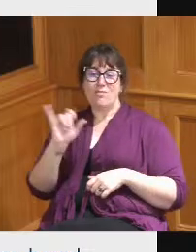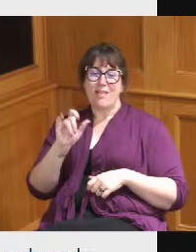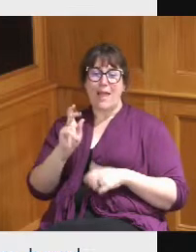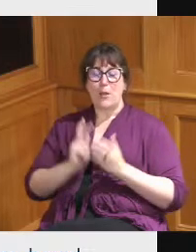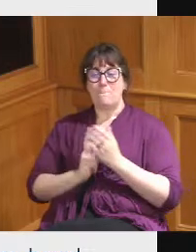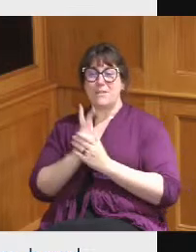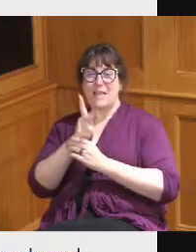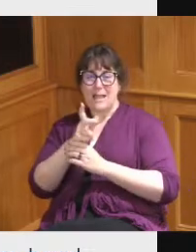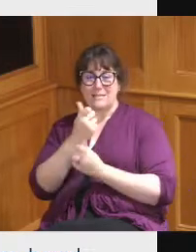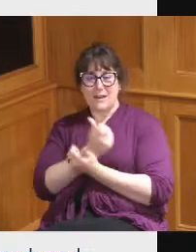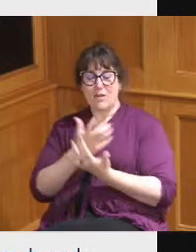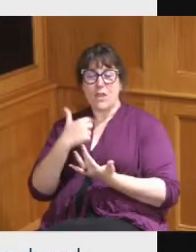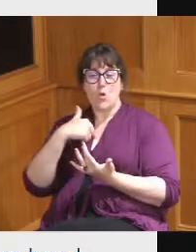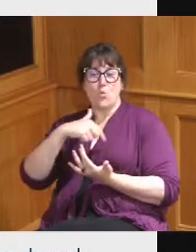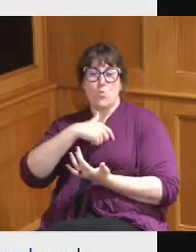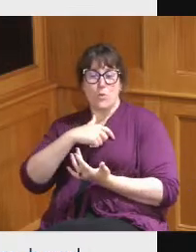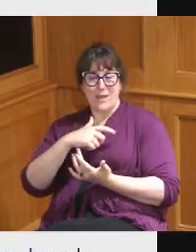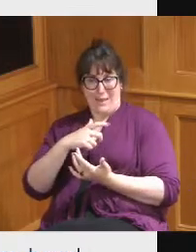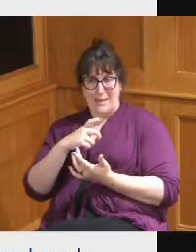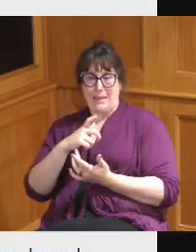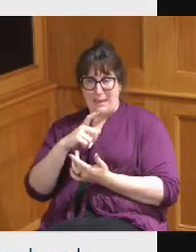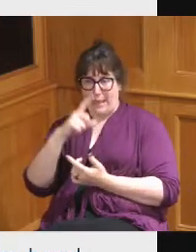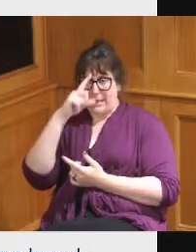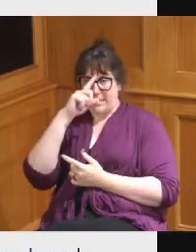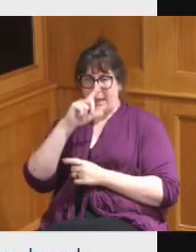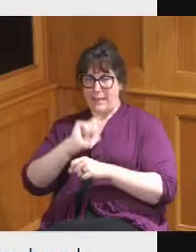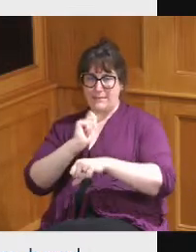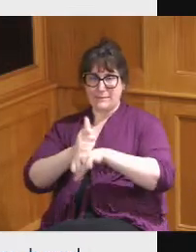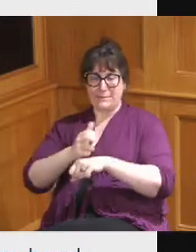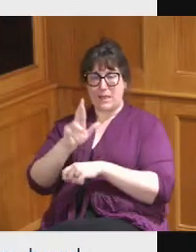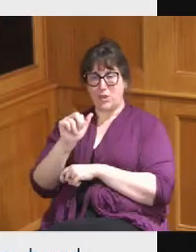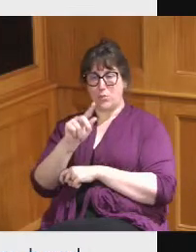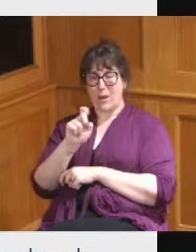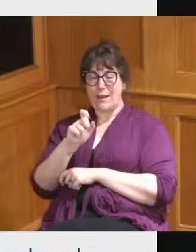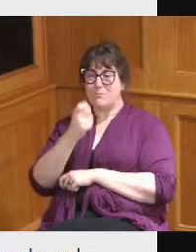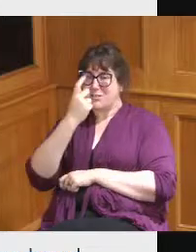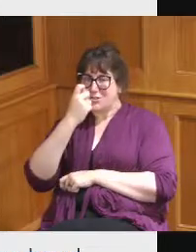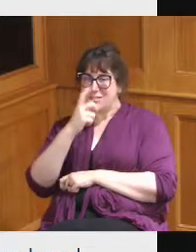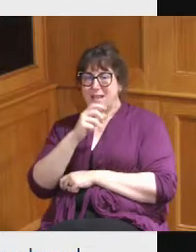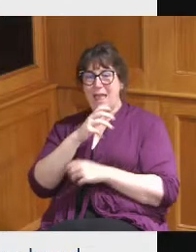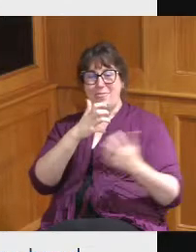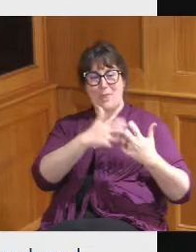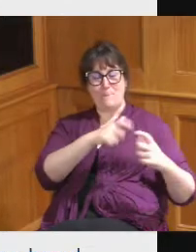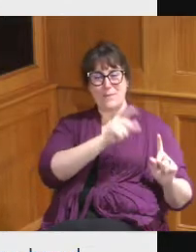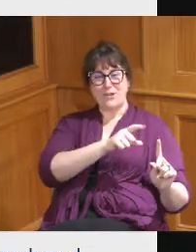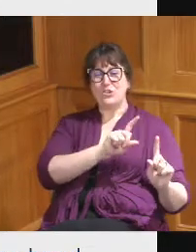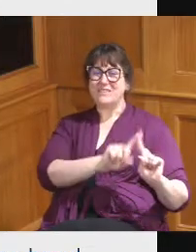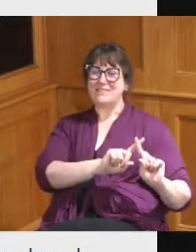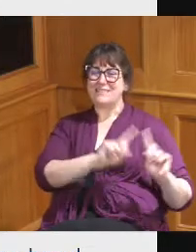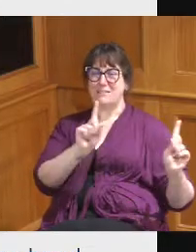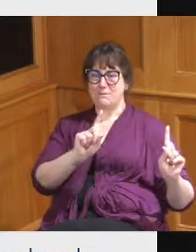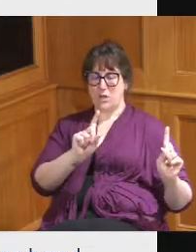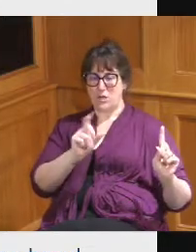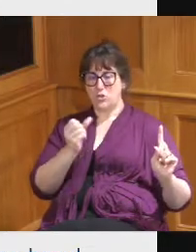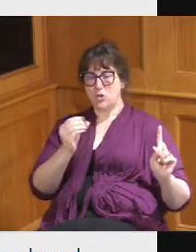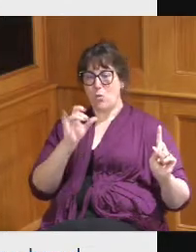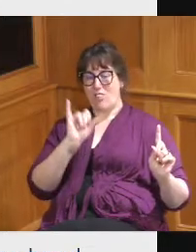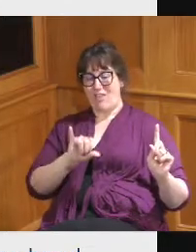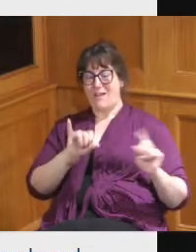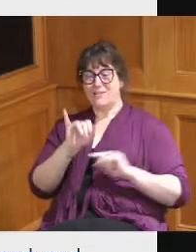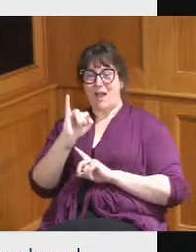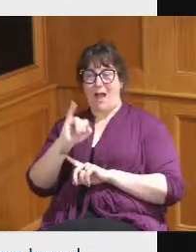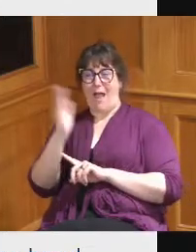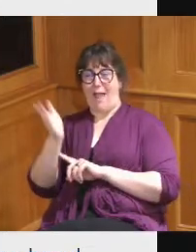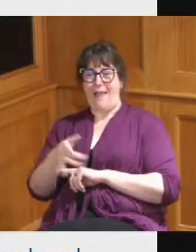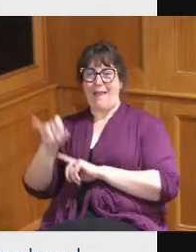we account for that when we set our rates, but that is not part of the metered amount of flow that comes. So we call that, again, our I&I.